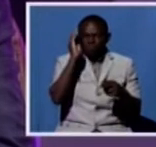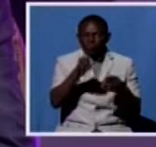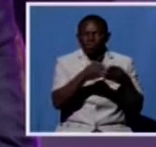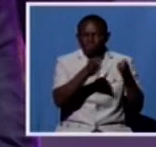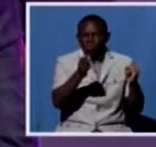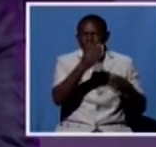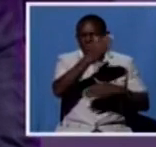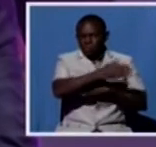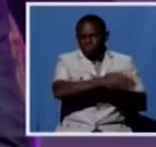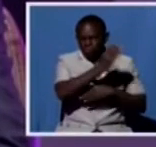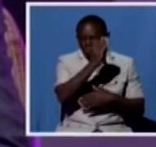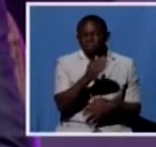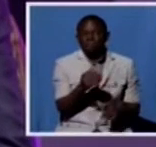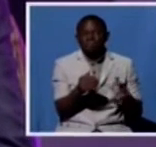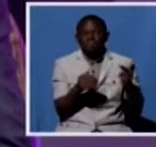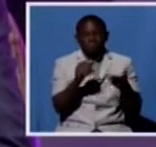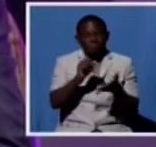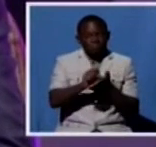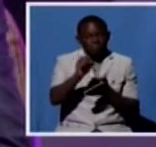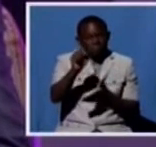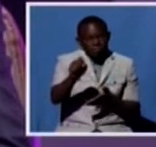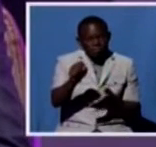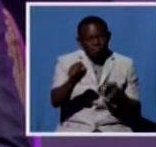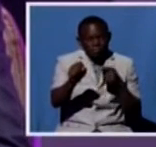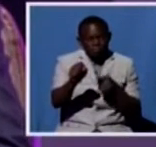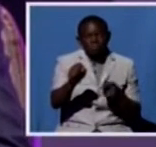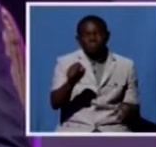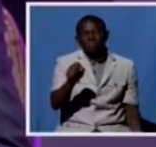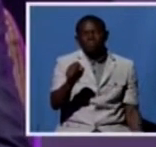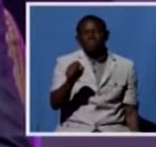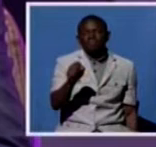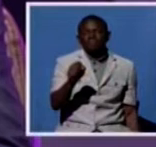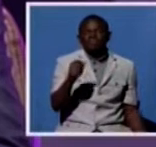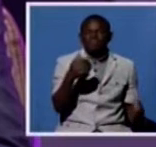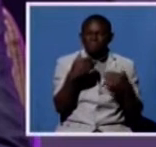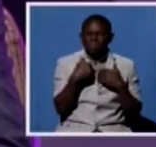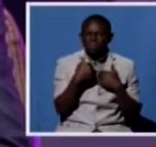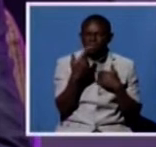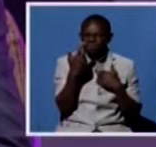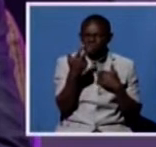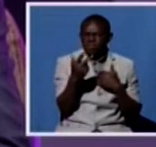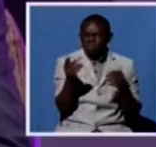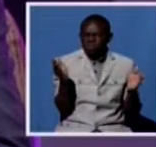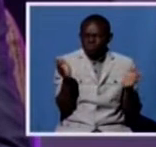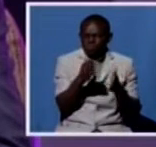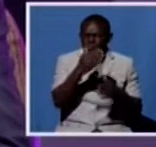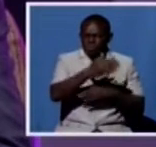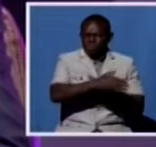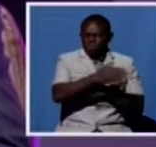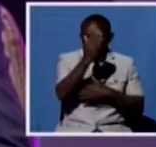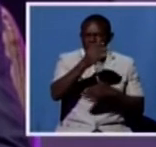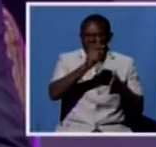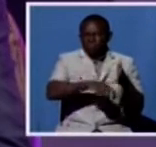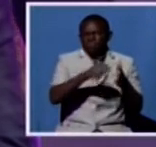Solwezi and Mutanda Junction, a toll station called Kiabankaka. We have 3 small toll stations in